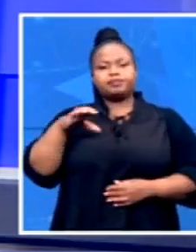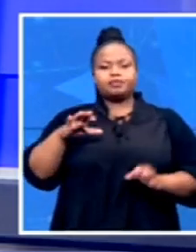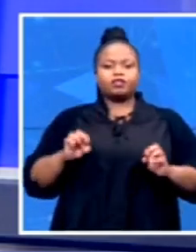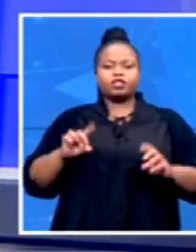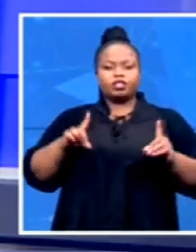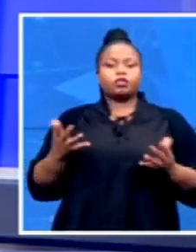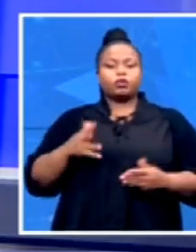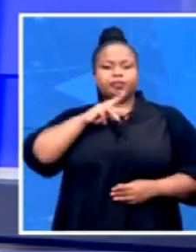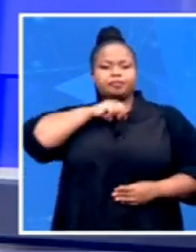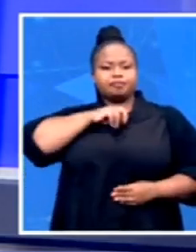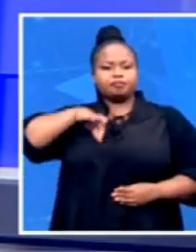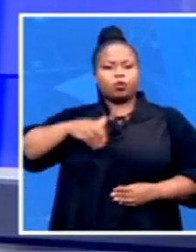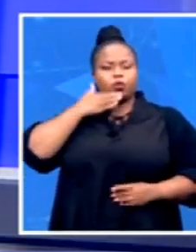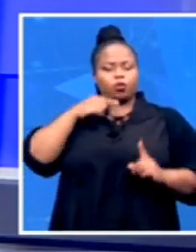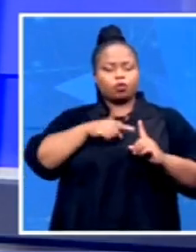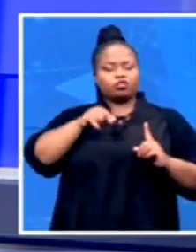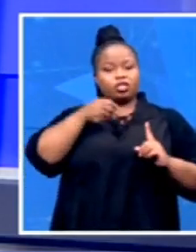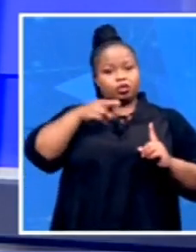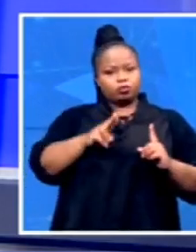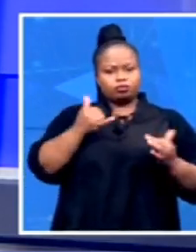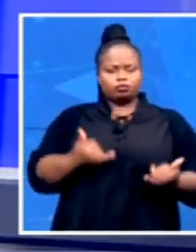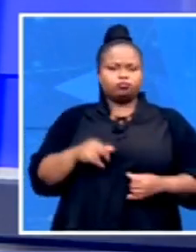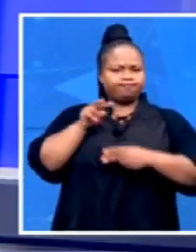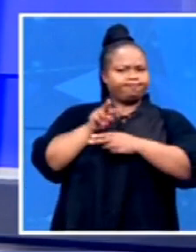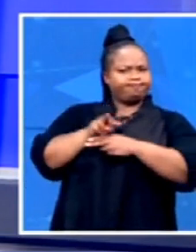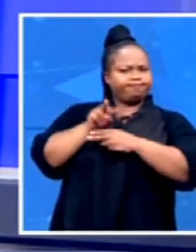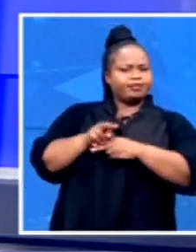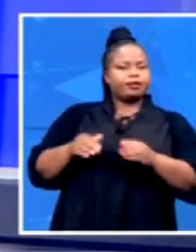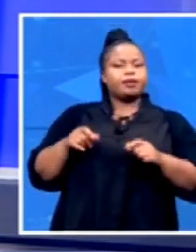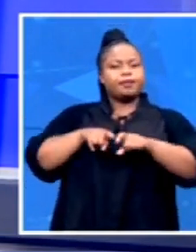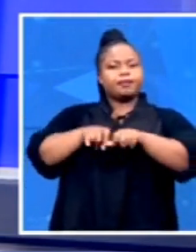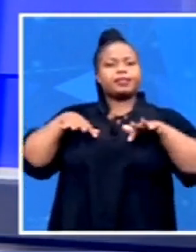This morning, monitoring the start of matric exams in the province, a record total of